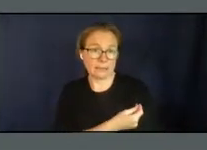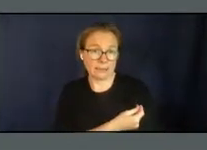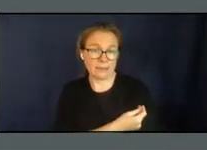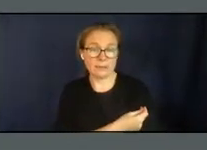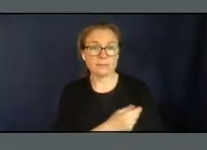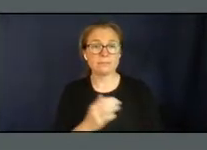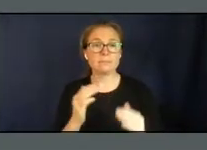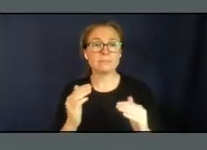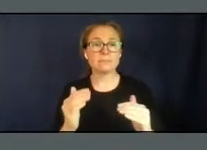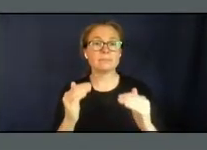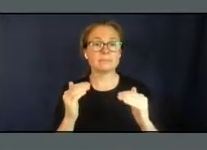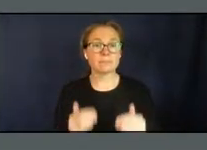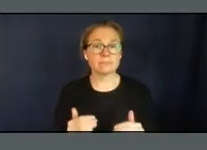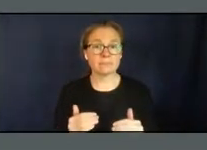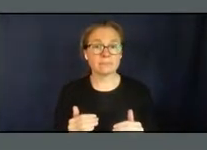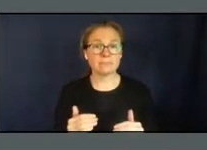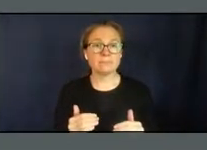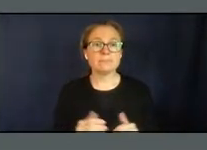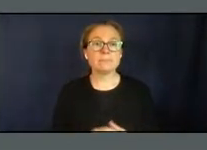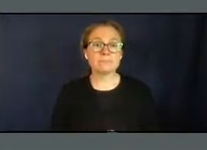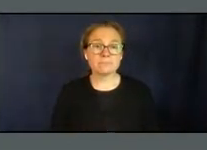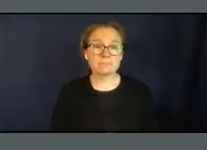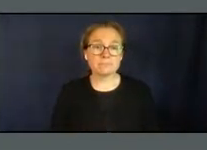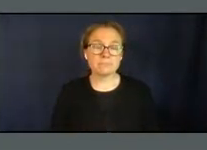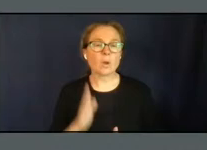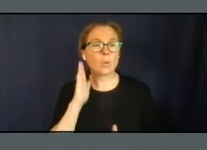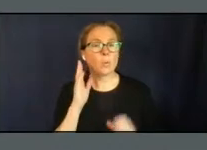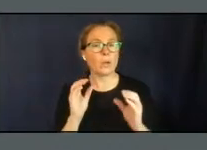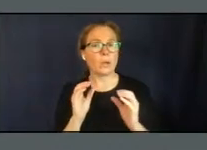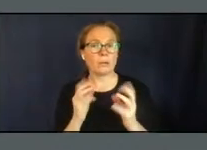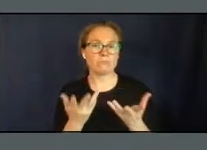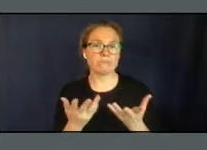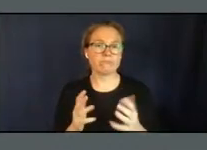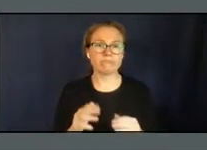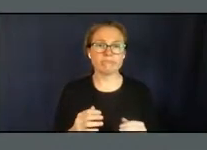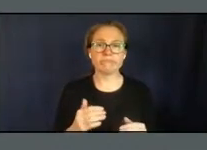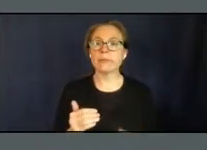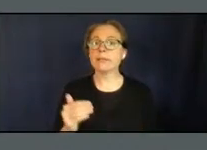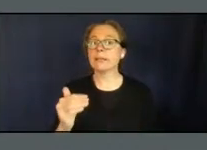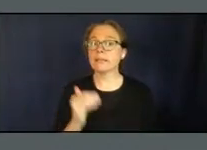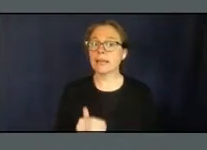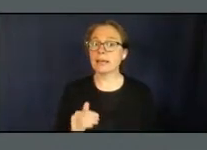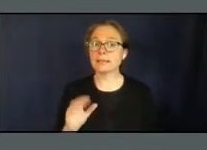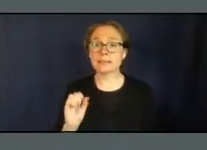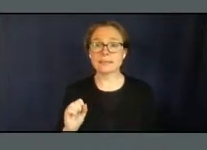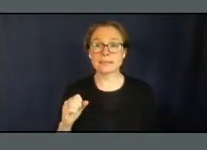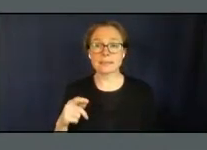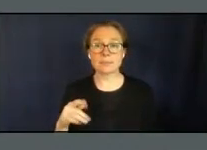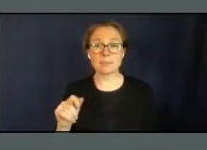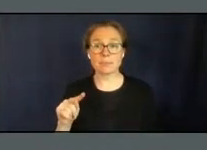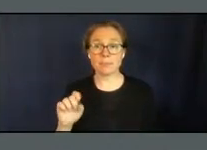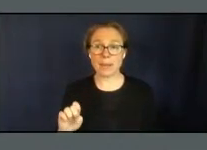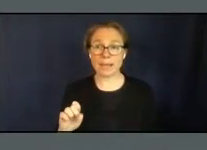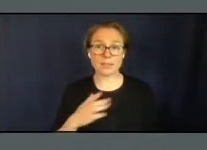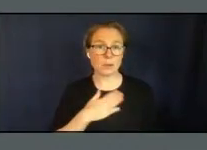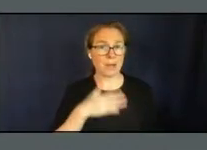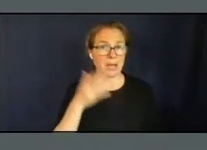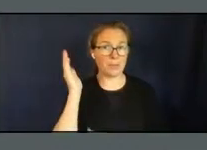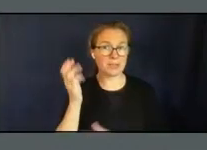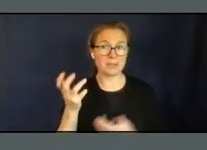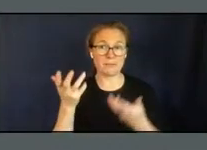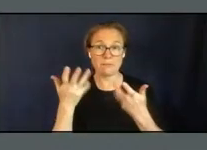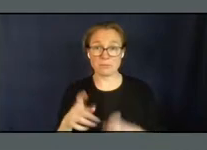And I will leave further updates on this work to Dr. Don Spite, who will follow me. This concludes my presentation, and I'm happy to answer